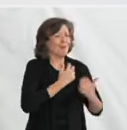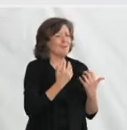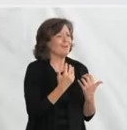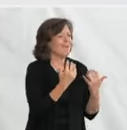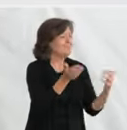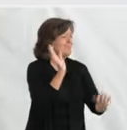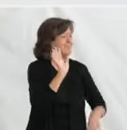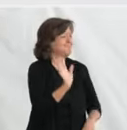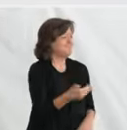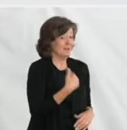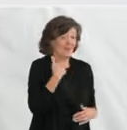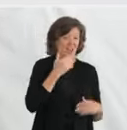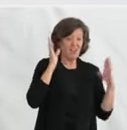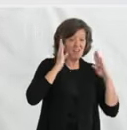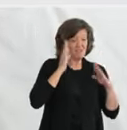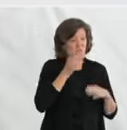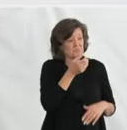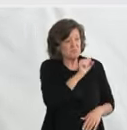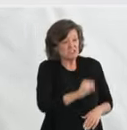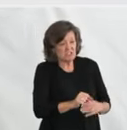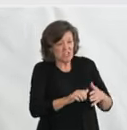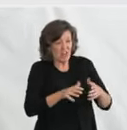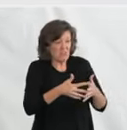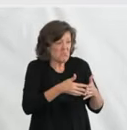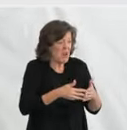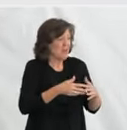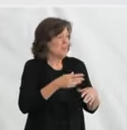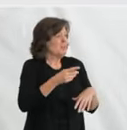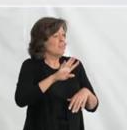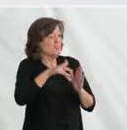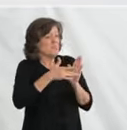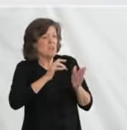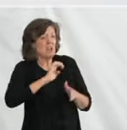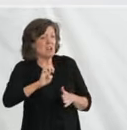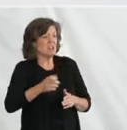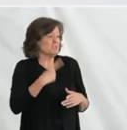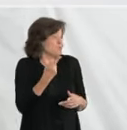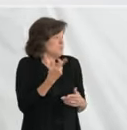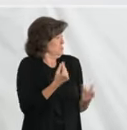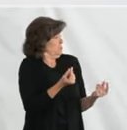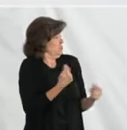South America or the Middle East, you could just send your wife to take care of it.